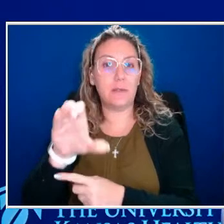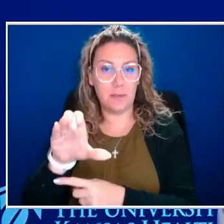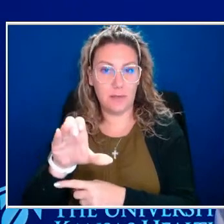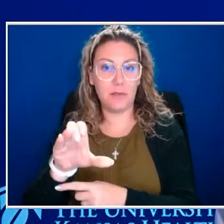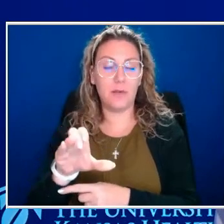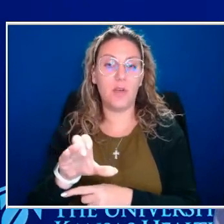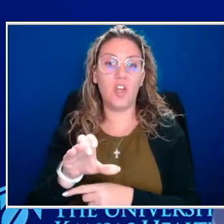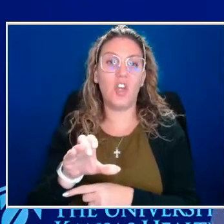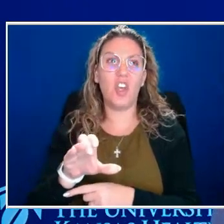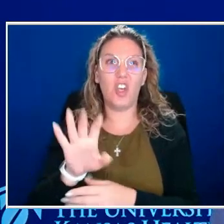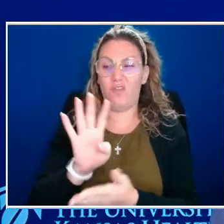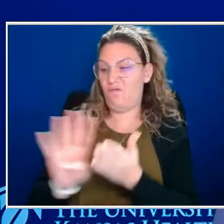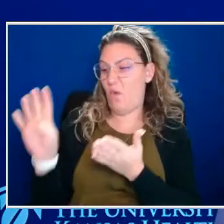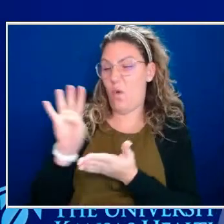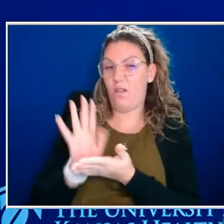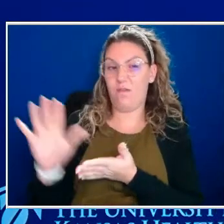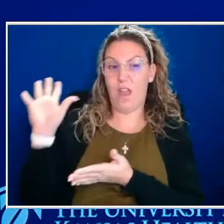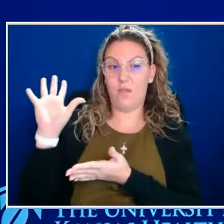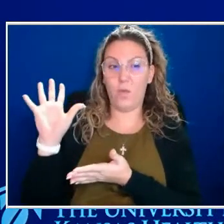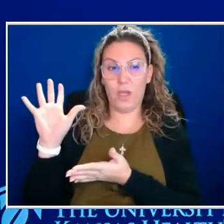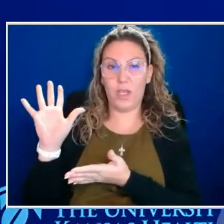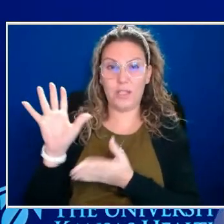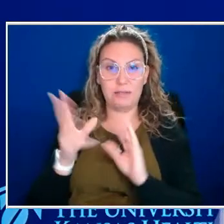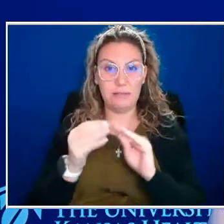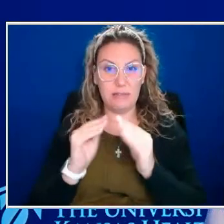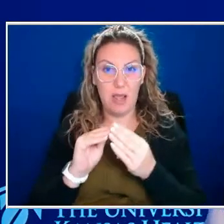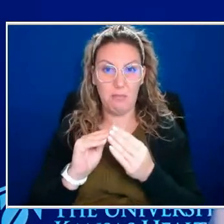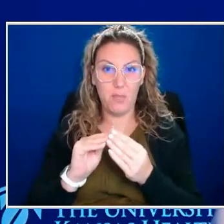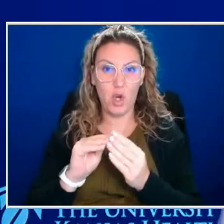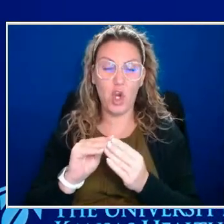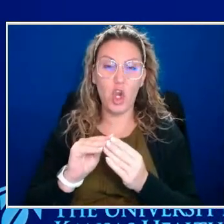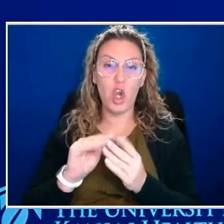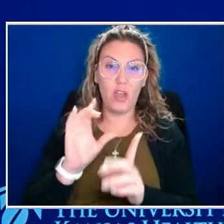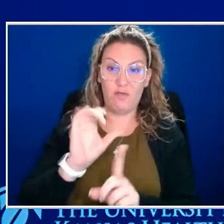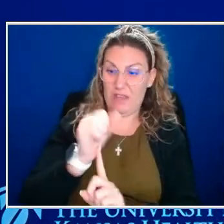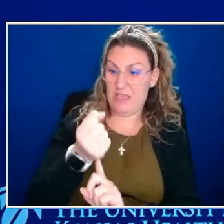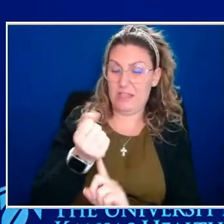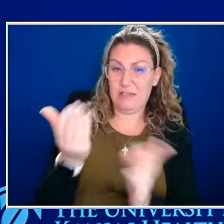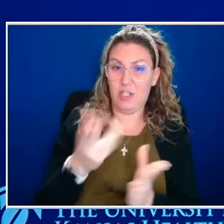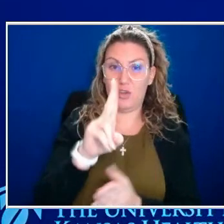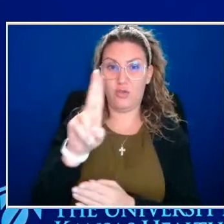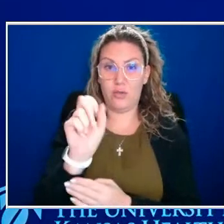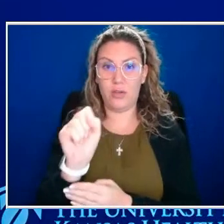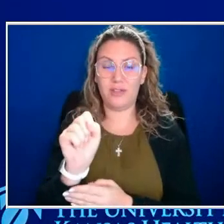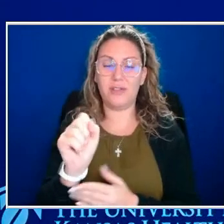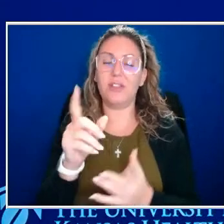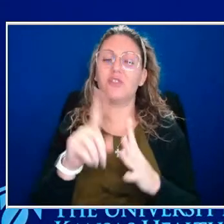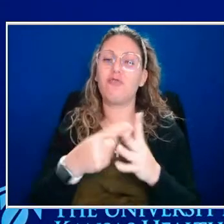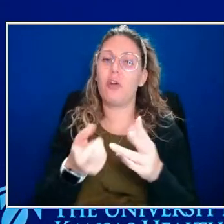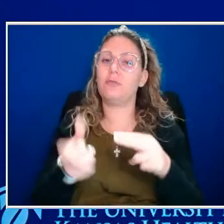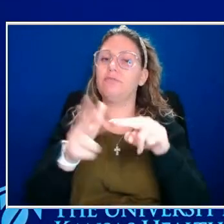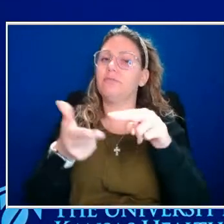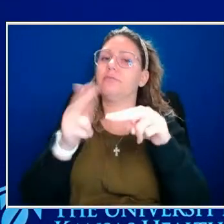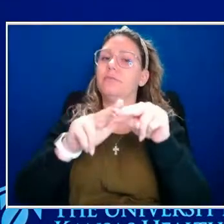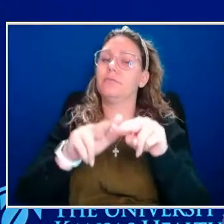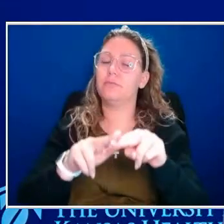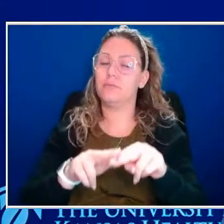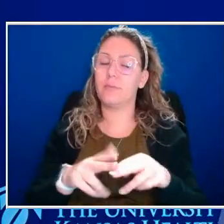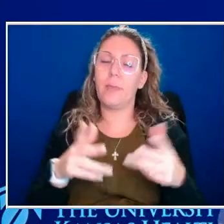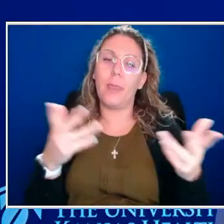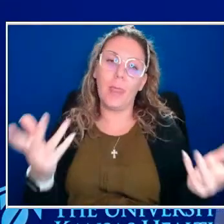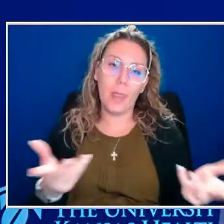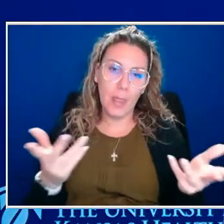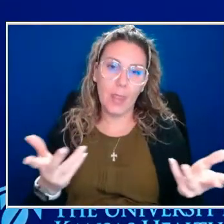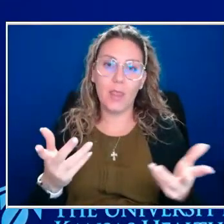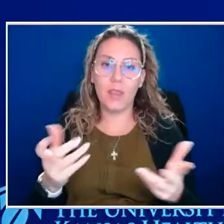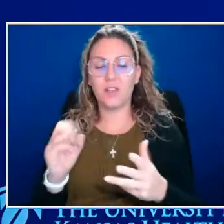weeks ago, the number of cases in the United States started to increase as well. And so it's a combination of that time lag, but also